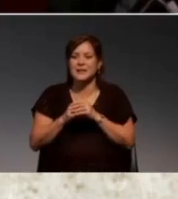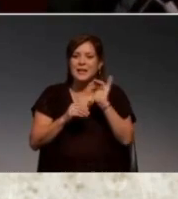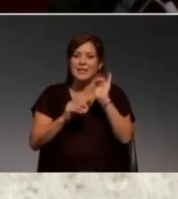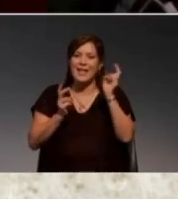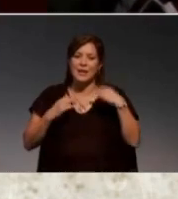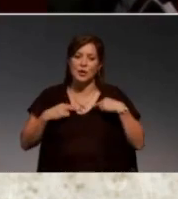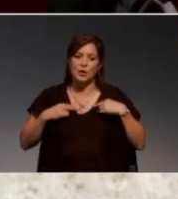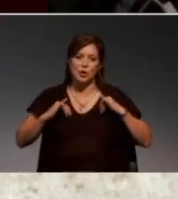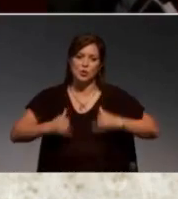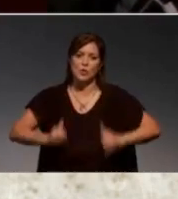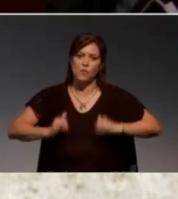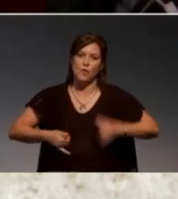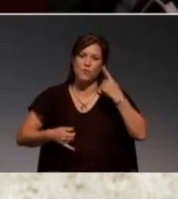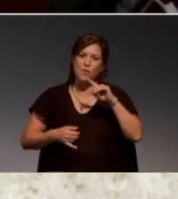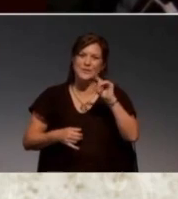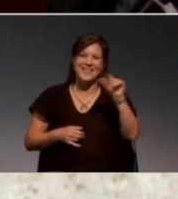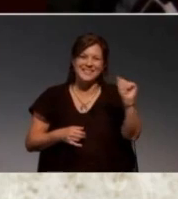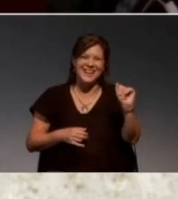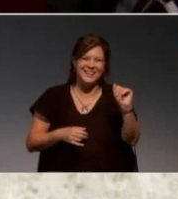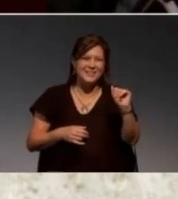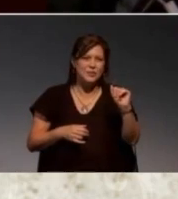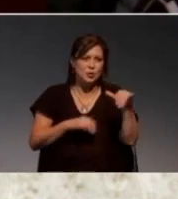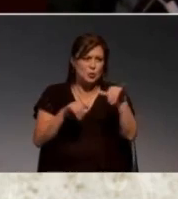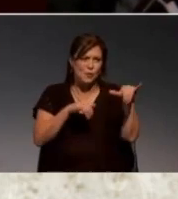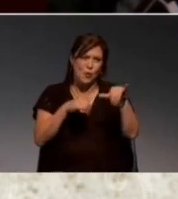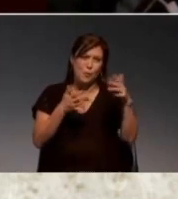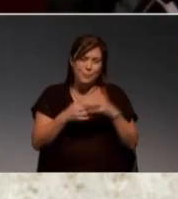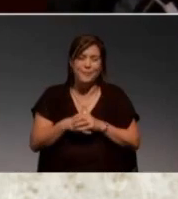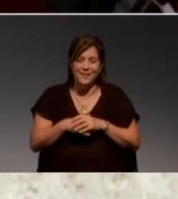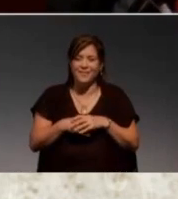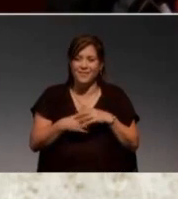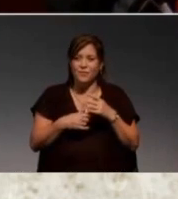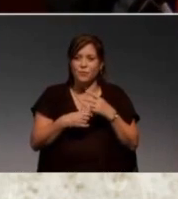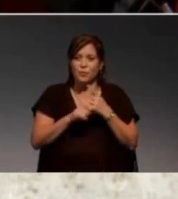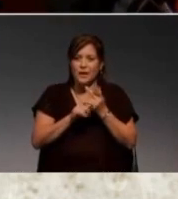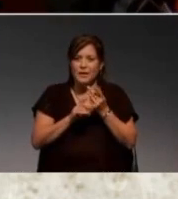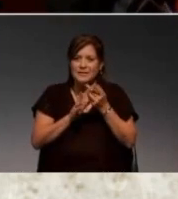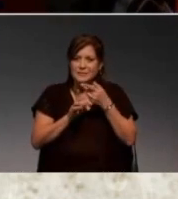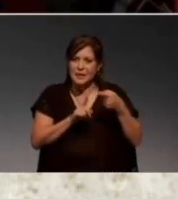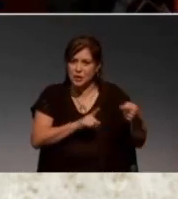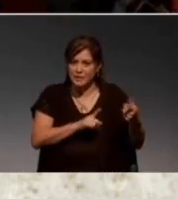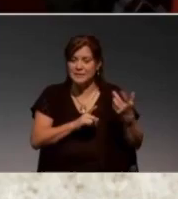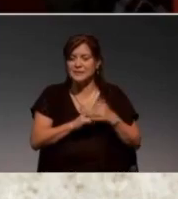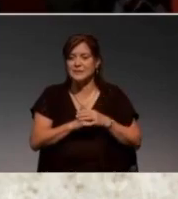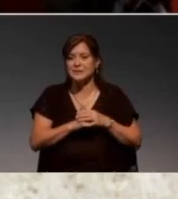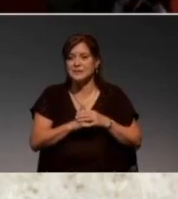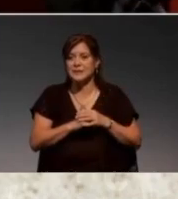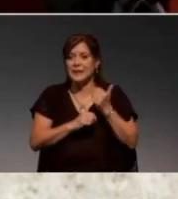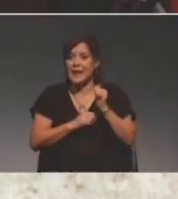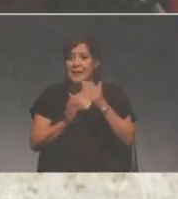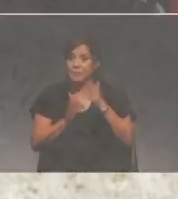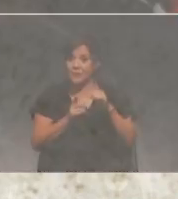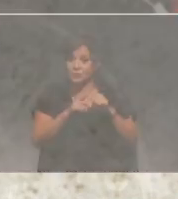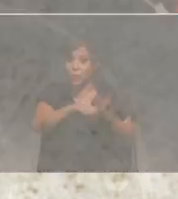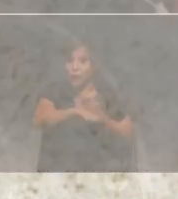name, Ford threatened Tesla with legal action, so Tesla was forced to drop the idea. "They're killing sex," joked